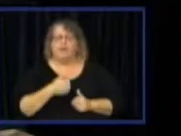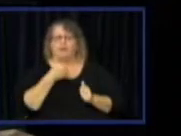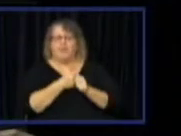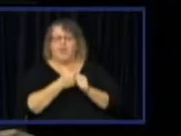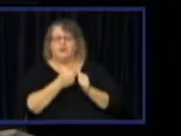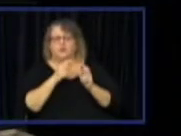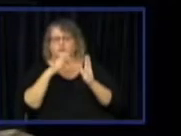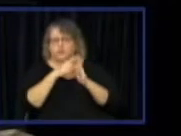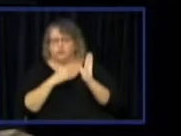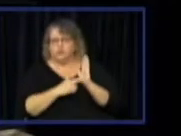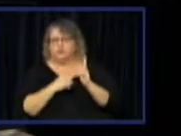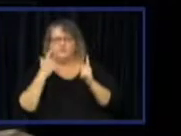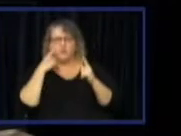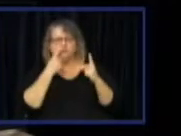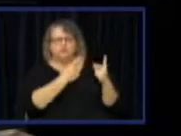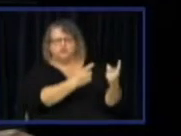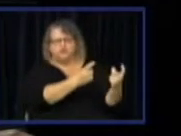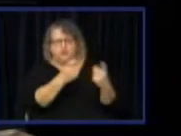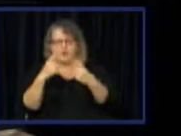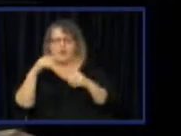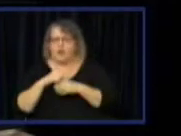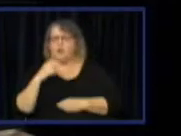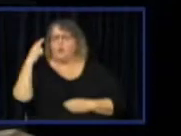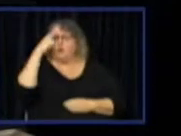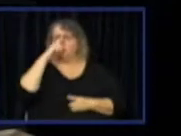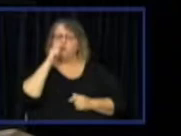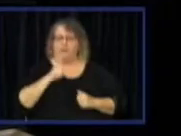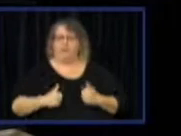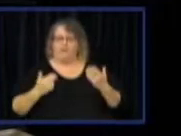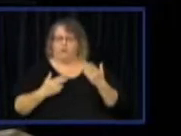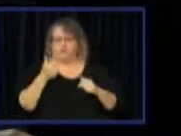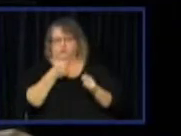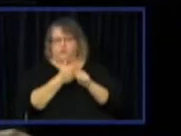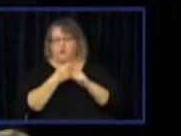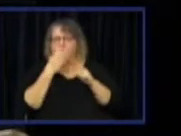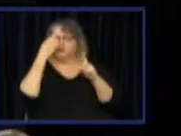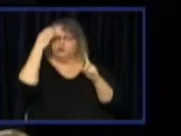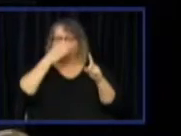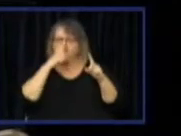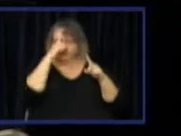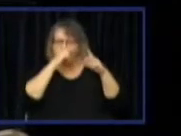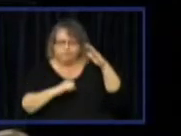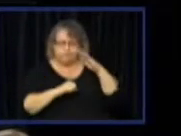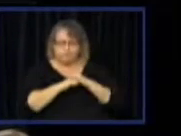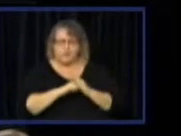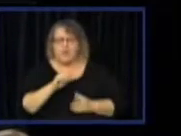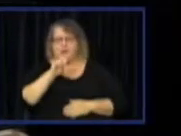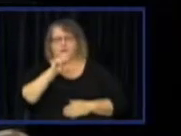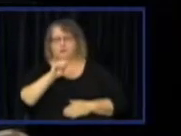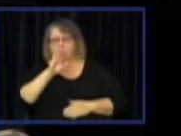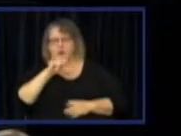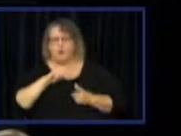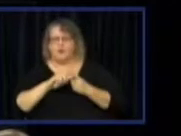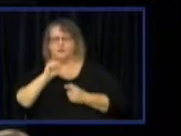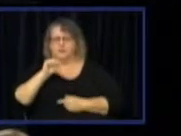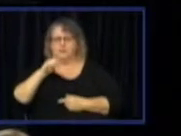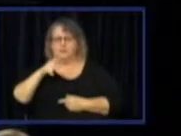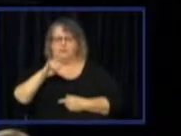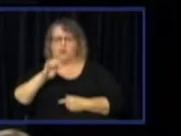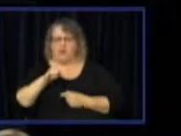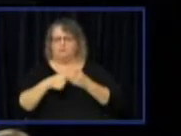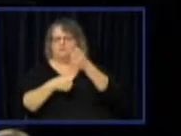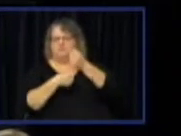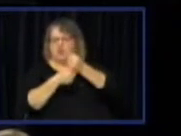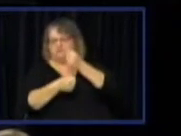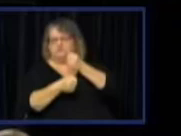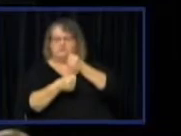survey for any resident of the state of Hawaii who's had a stroke, a traumatic brain injury, or a spinal cord injury. Now,